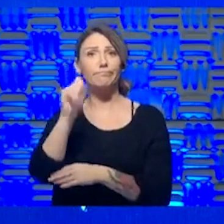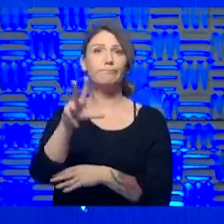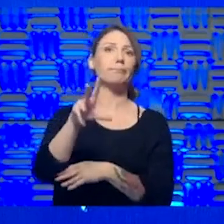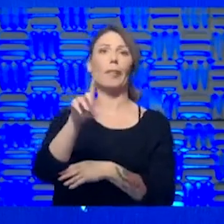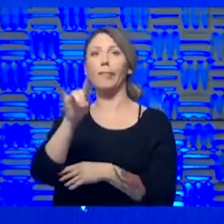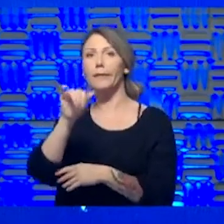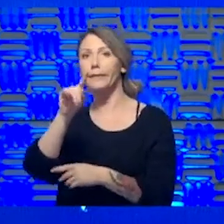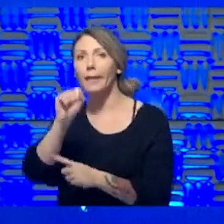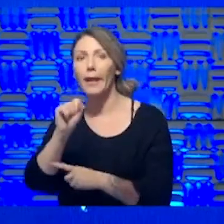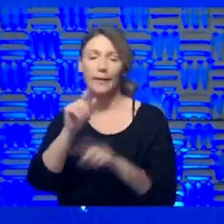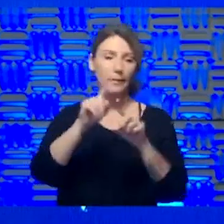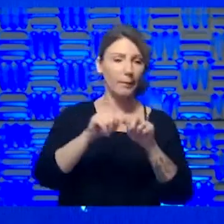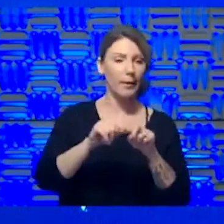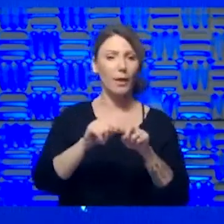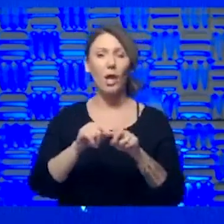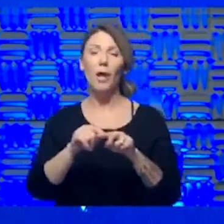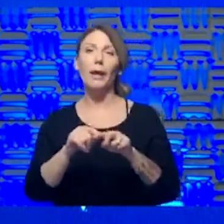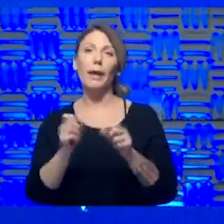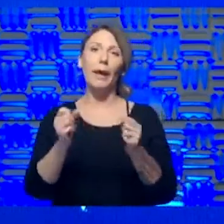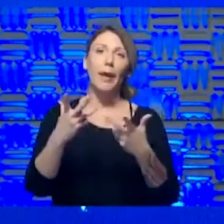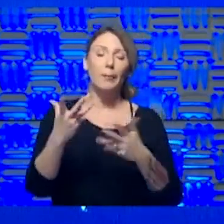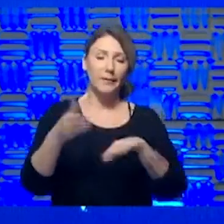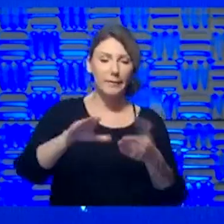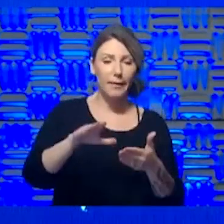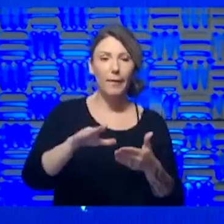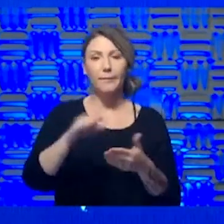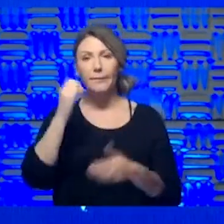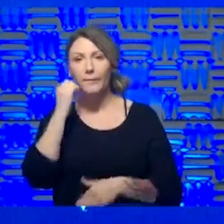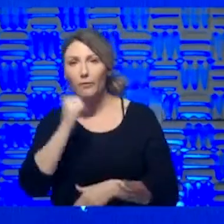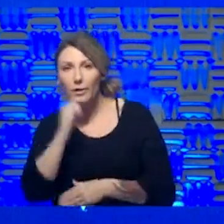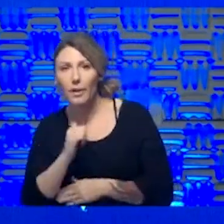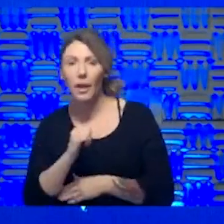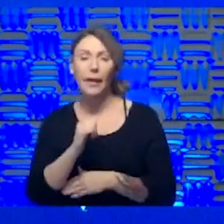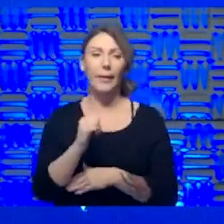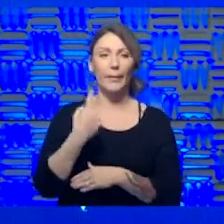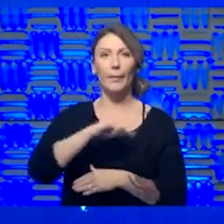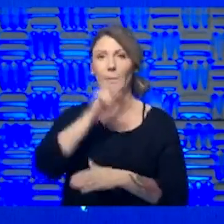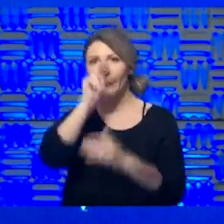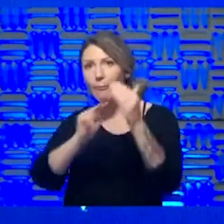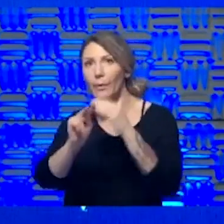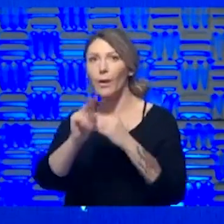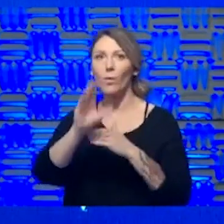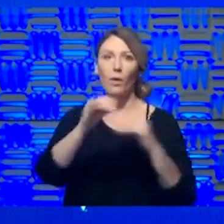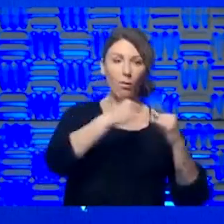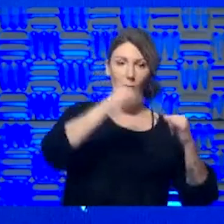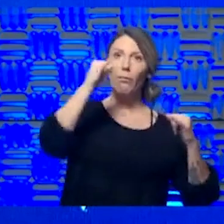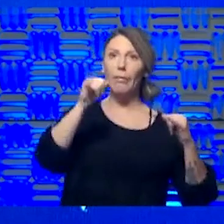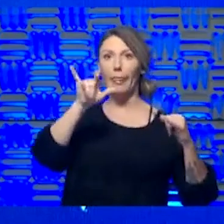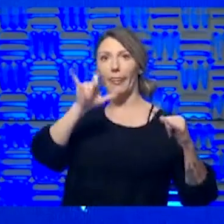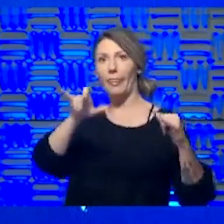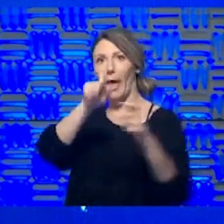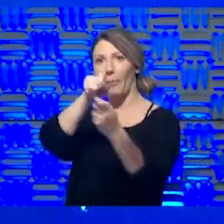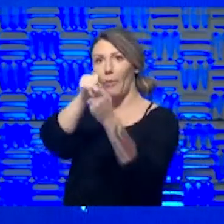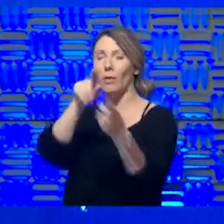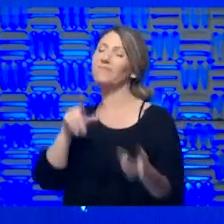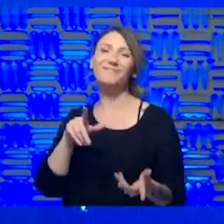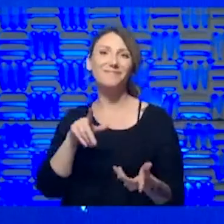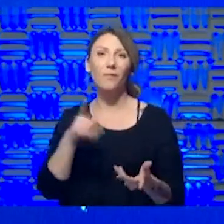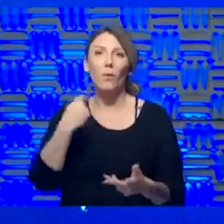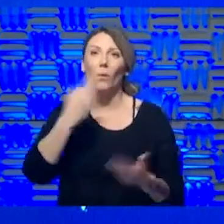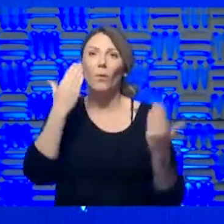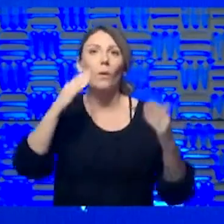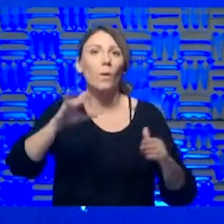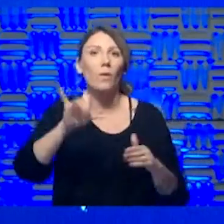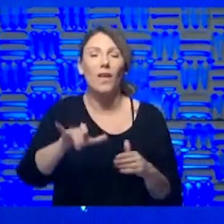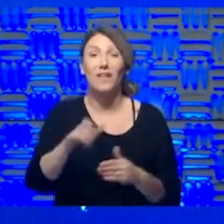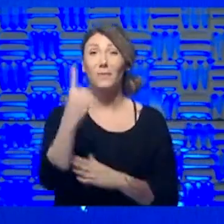deaths you've had on the number of deaths per day, this is where we think you're going to land. But we don't know that, and we won't know that for another few weeks. It's